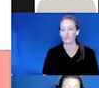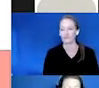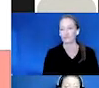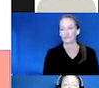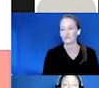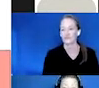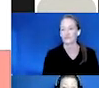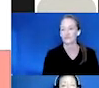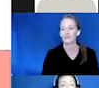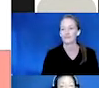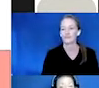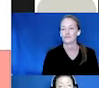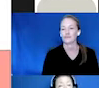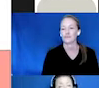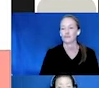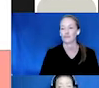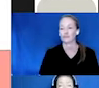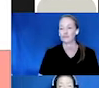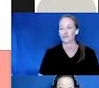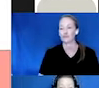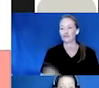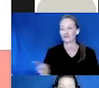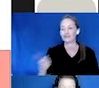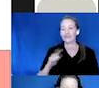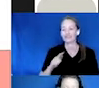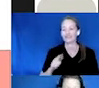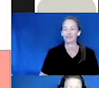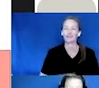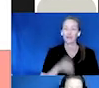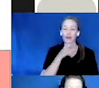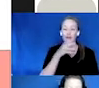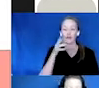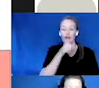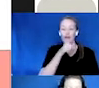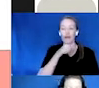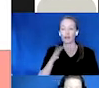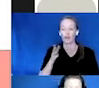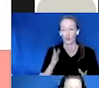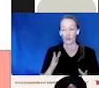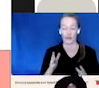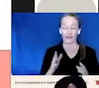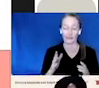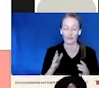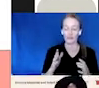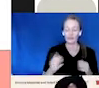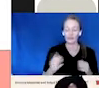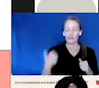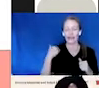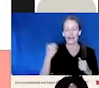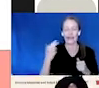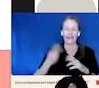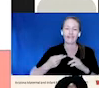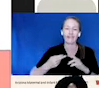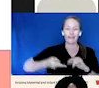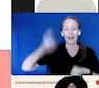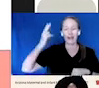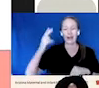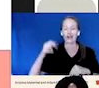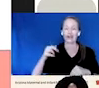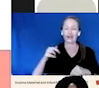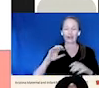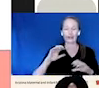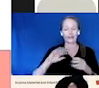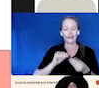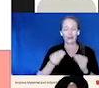rural Arizonans do experience a higher rate of severe maternal morbidity than women living in